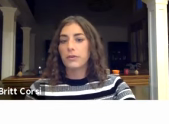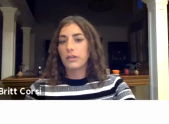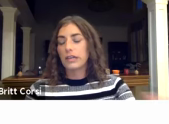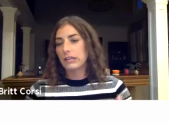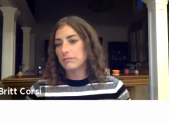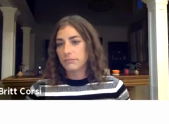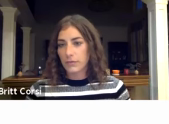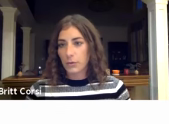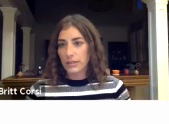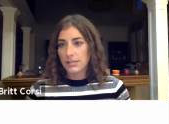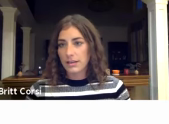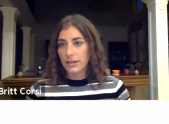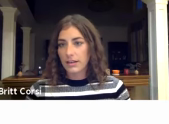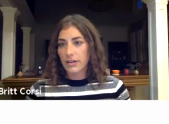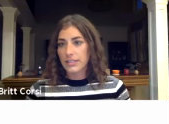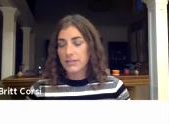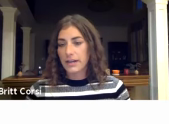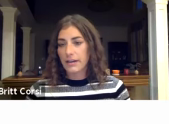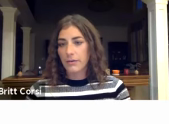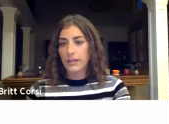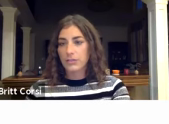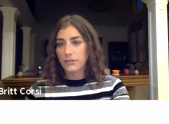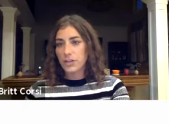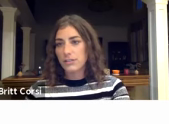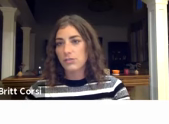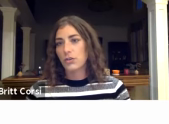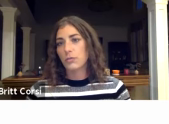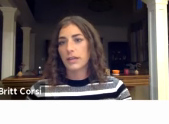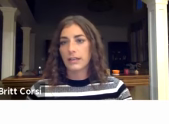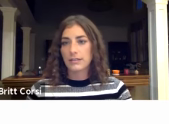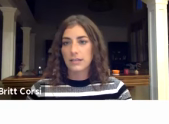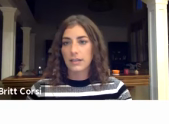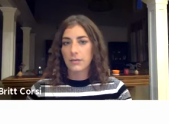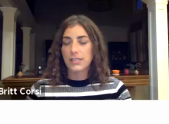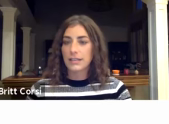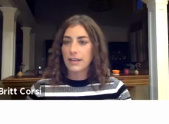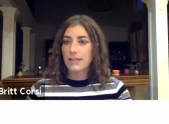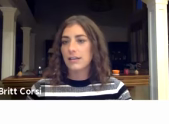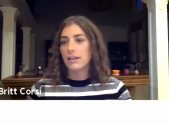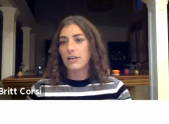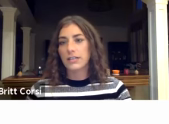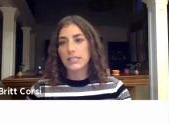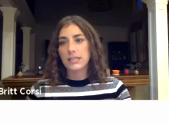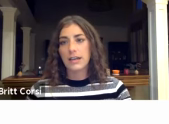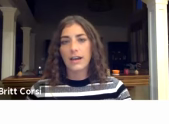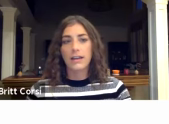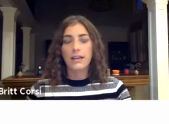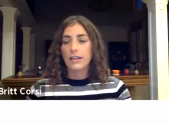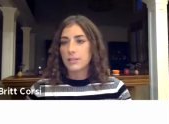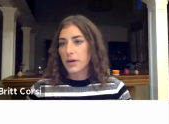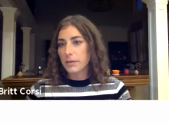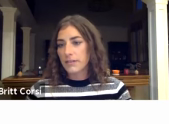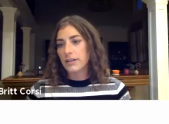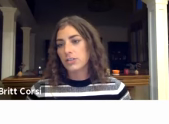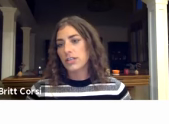for people like the ones that are in R&D right now with Jeff Johnson's group and the ones at NASA and R&D at